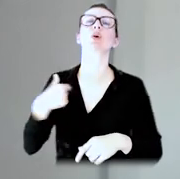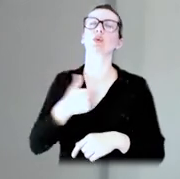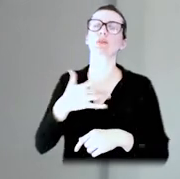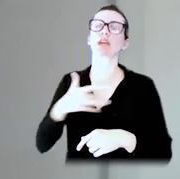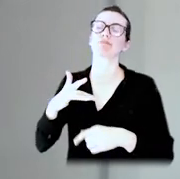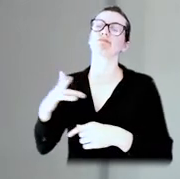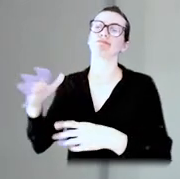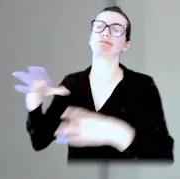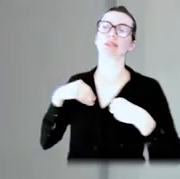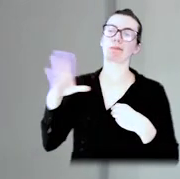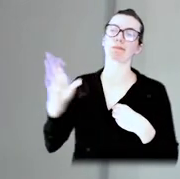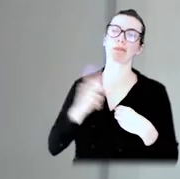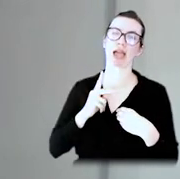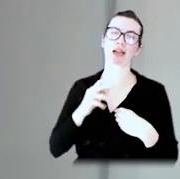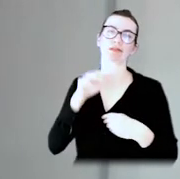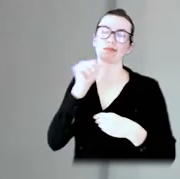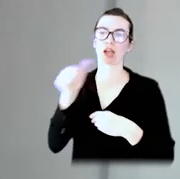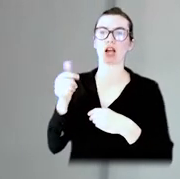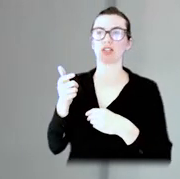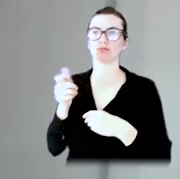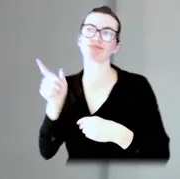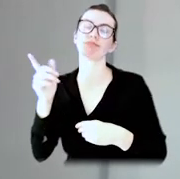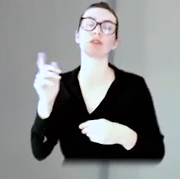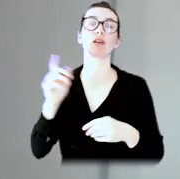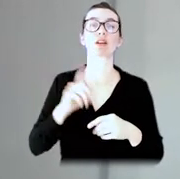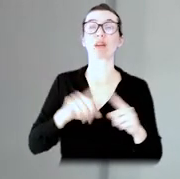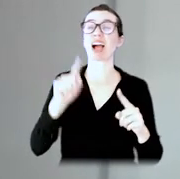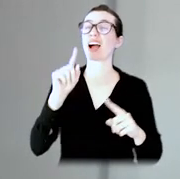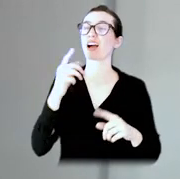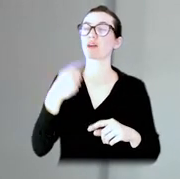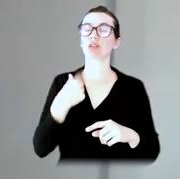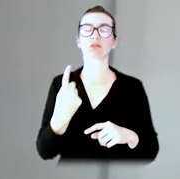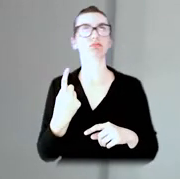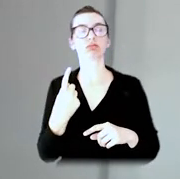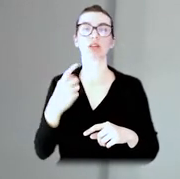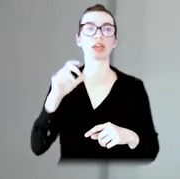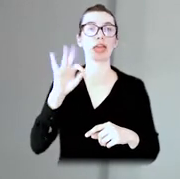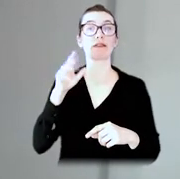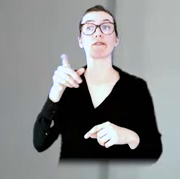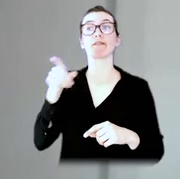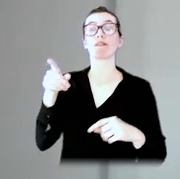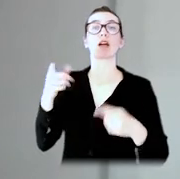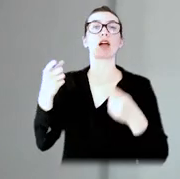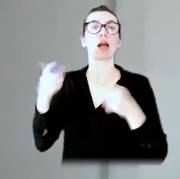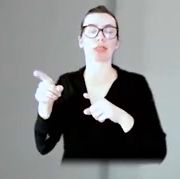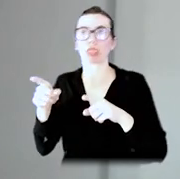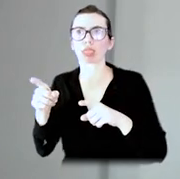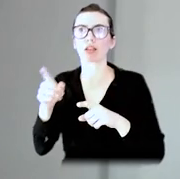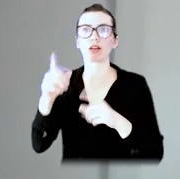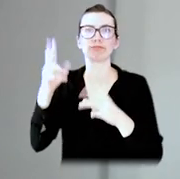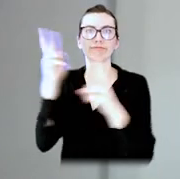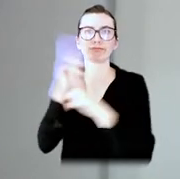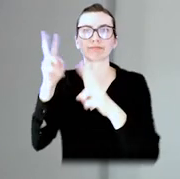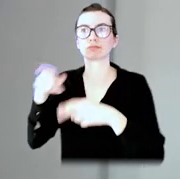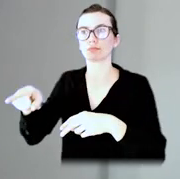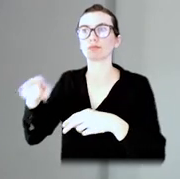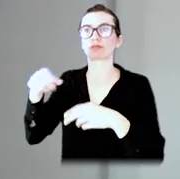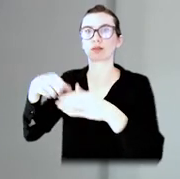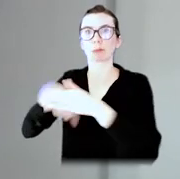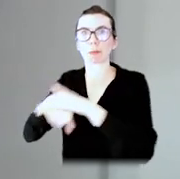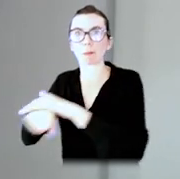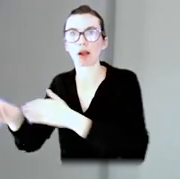time. But the one that gets me is when they have an unexpected litter and they want to surrender the mom and keep a